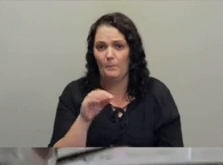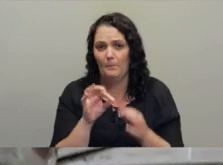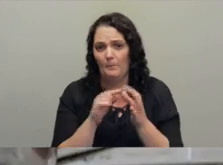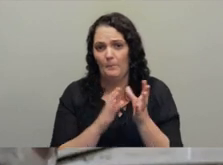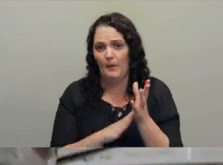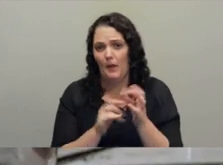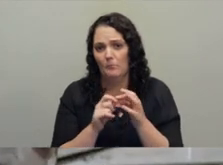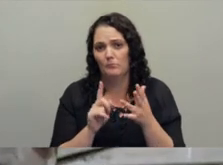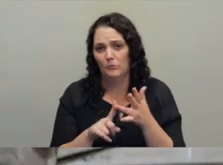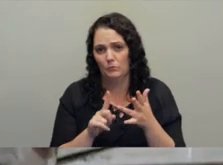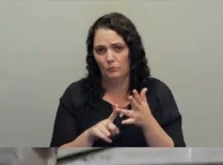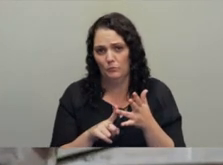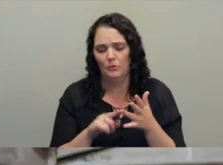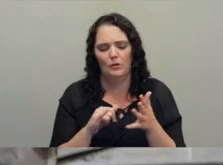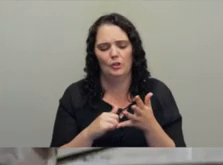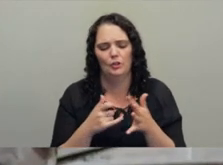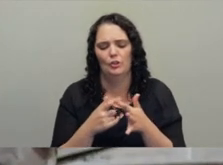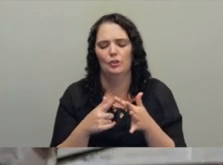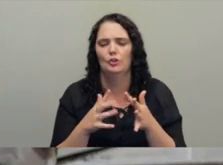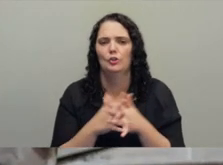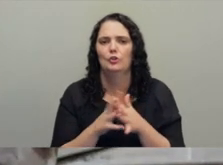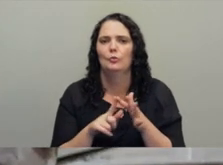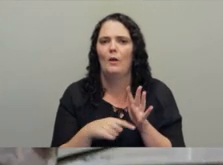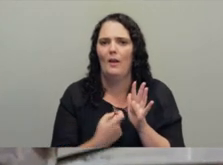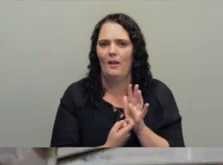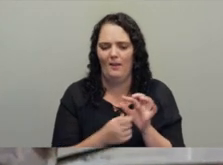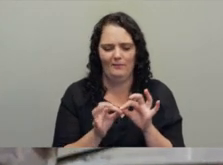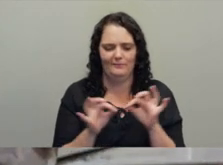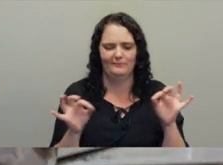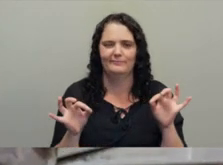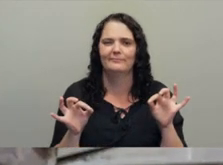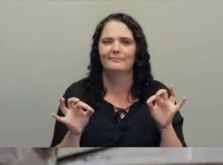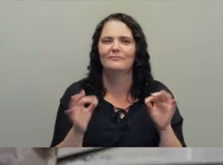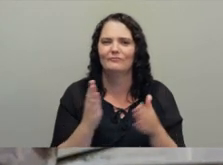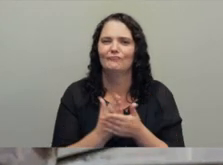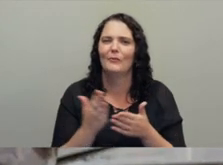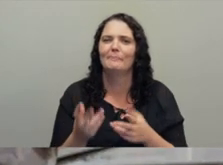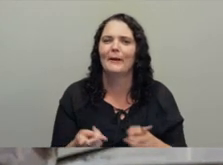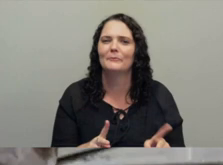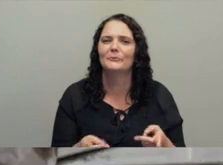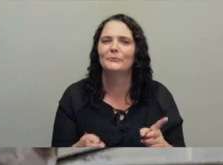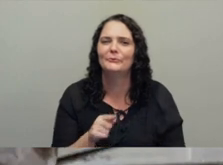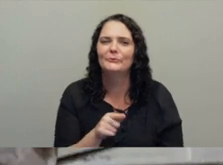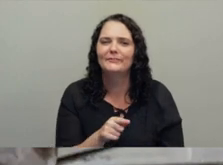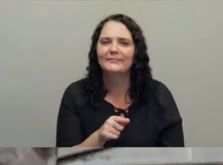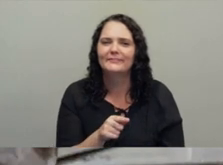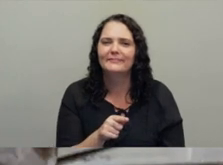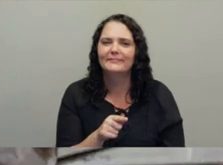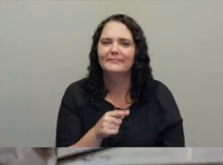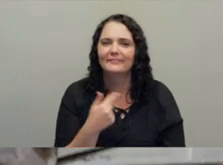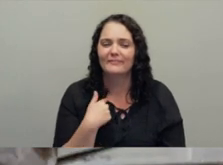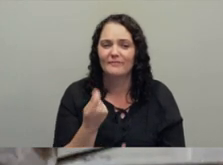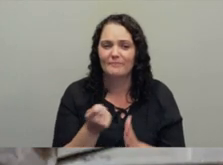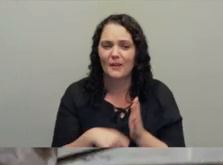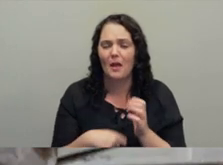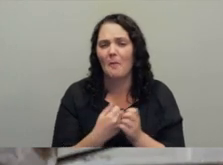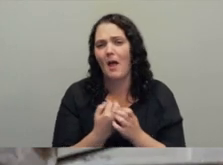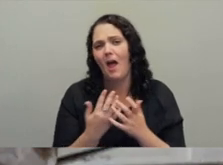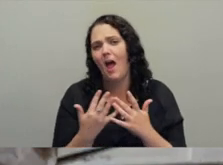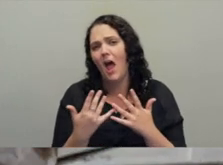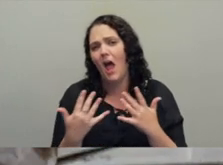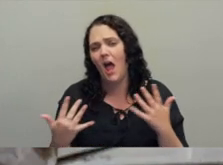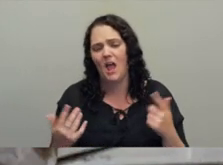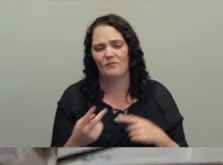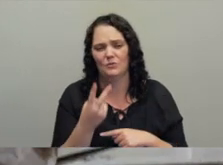skewer made for barbecue. And again, bamboo, I just bought 120 of these bamboo skewers for